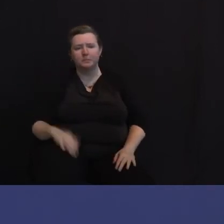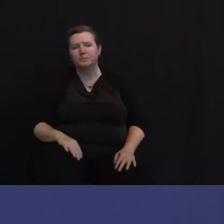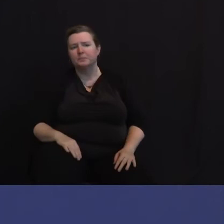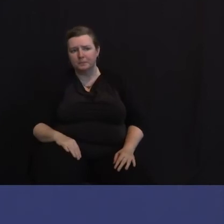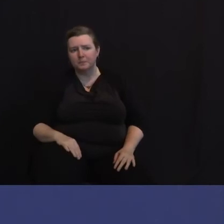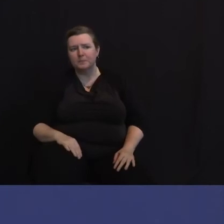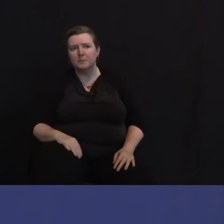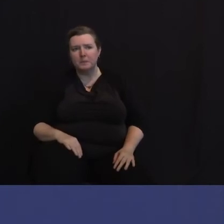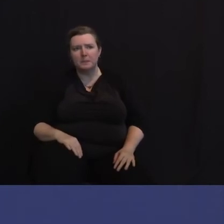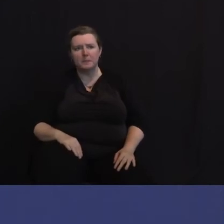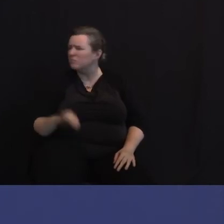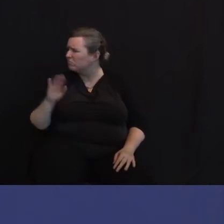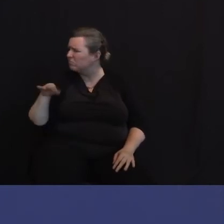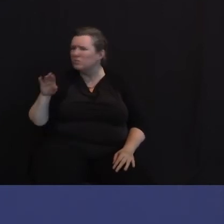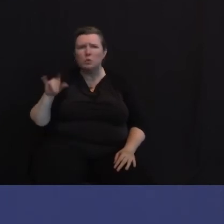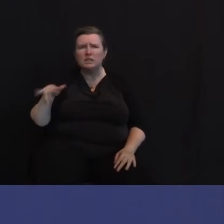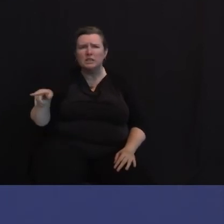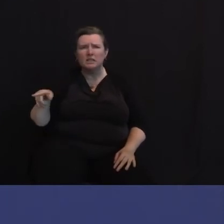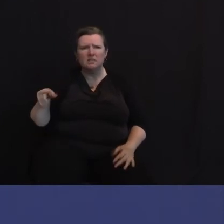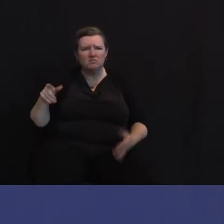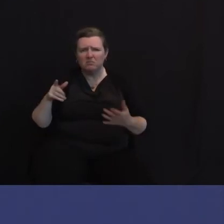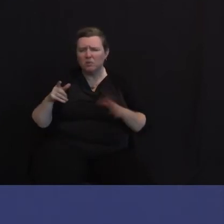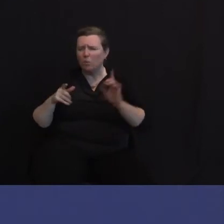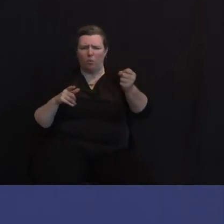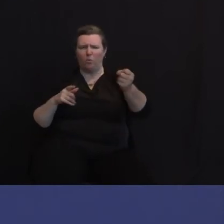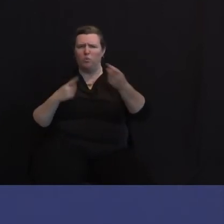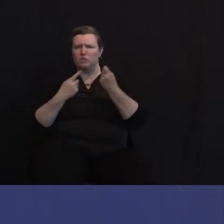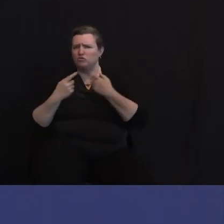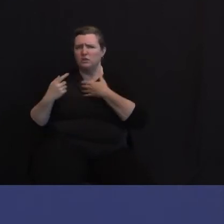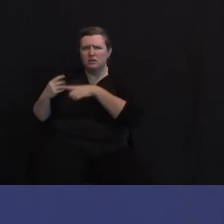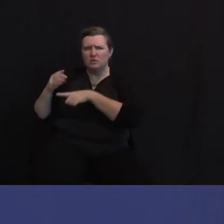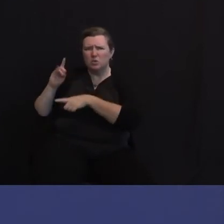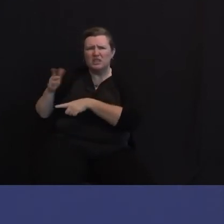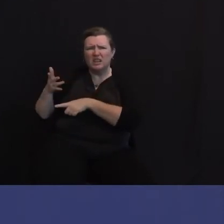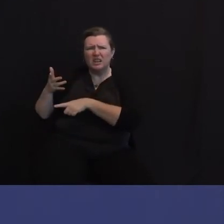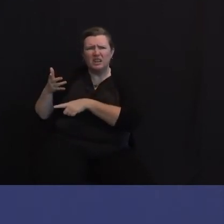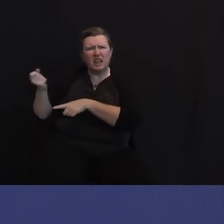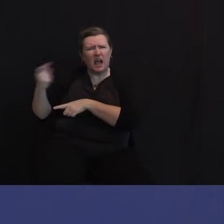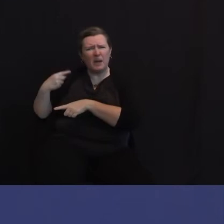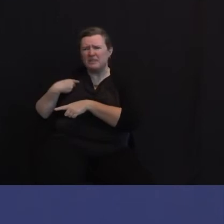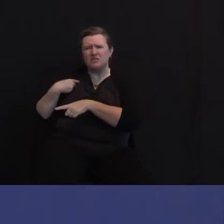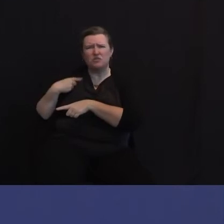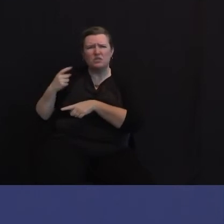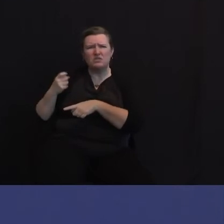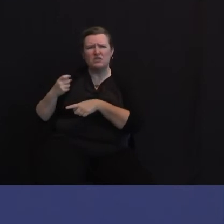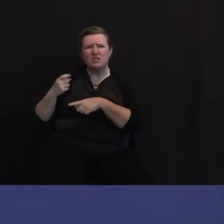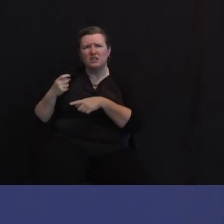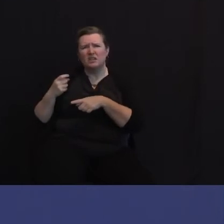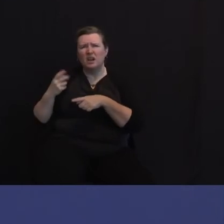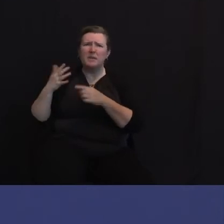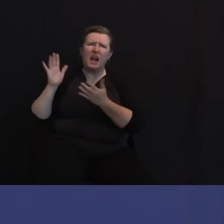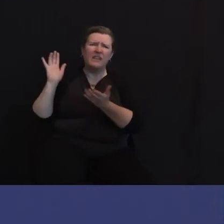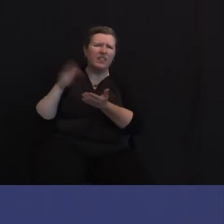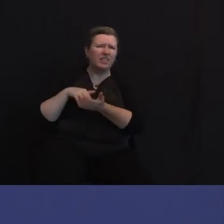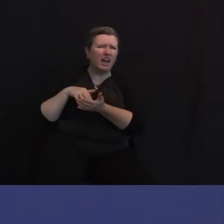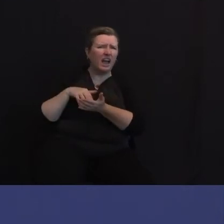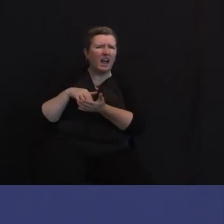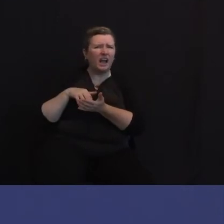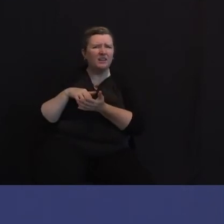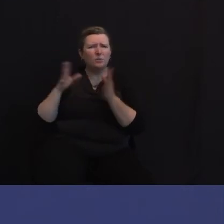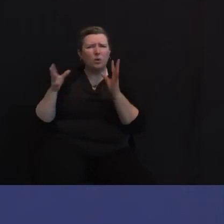Judy, before we ask the questions, is there a magic? I was asked this question, and I said the number 5,000 on total